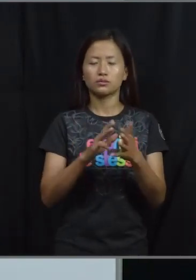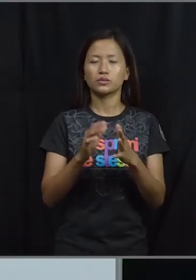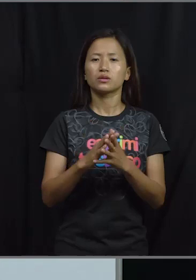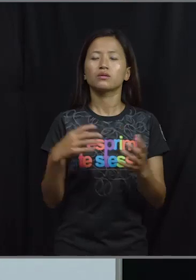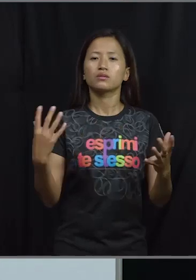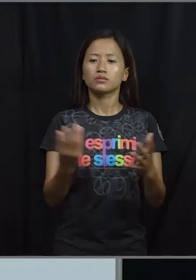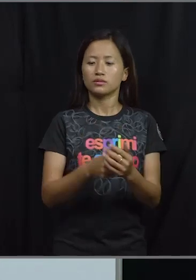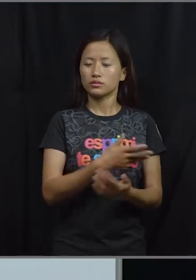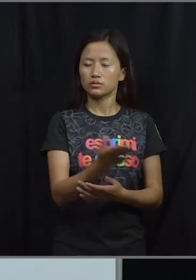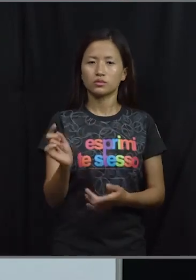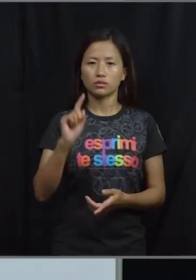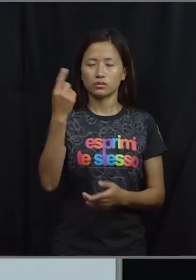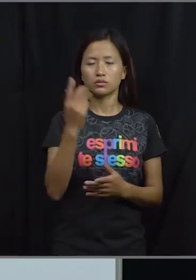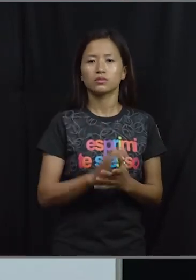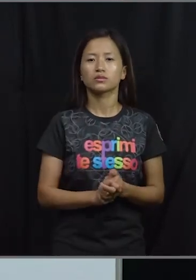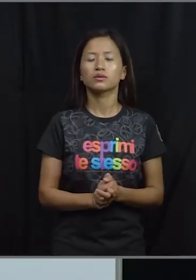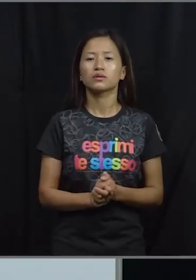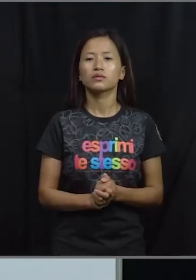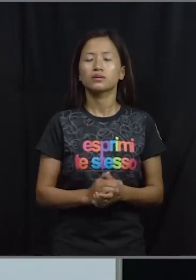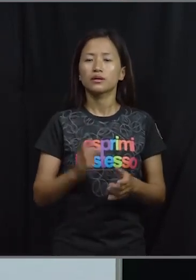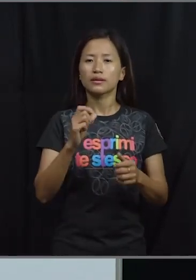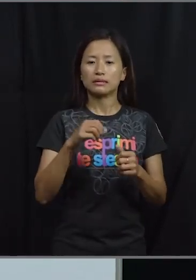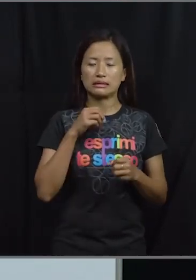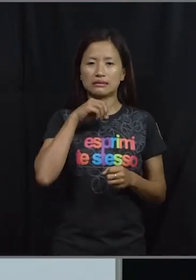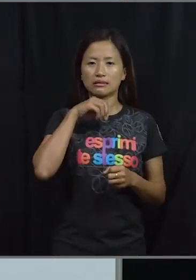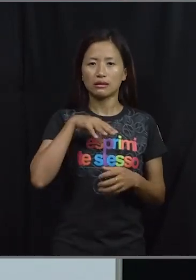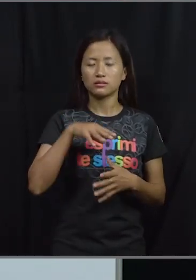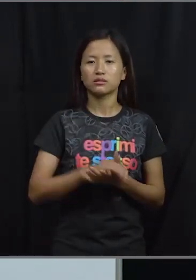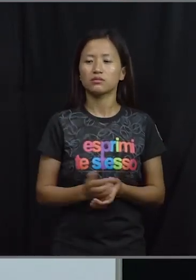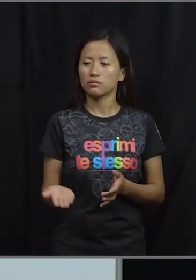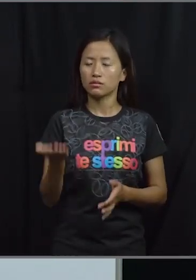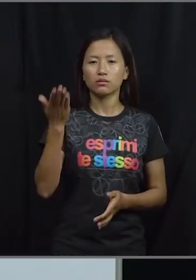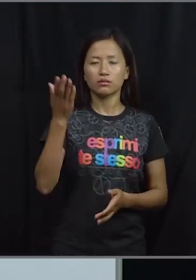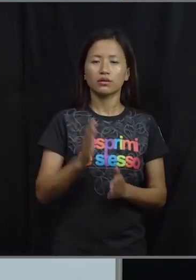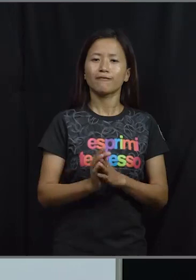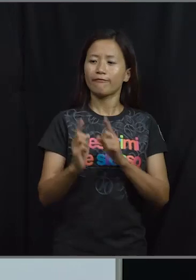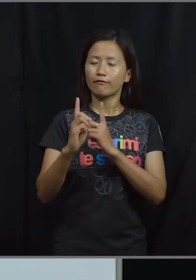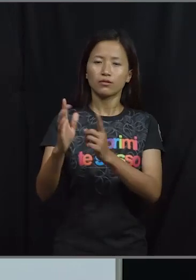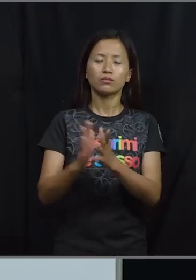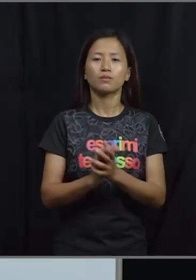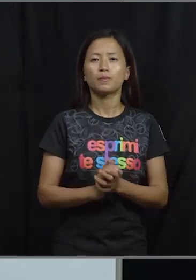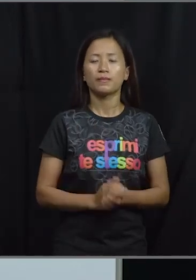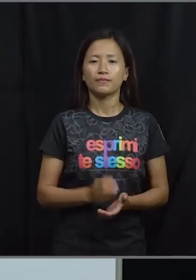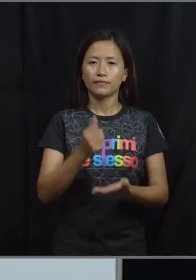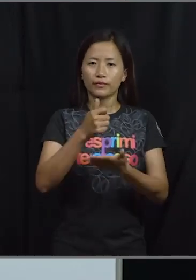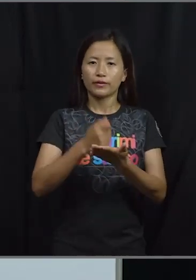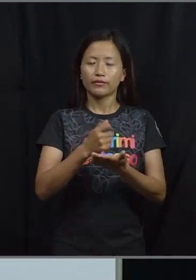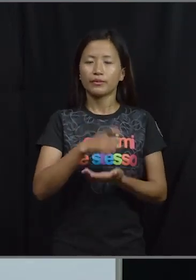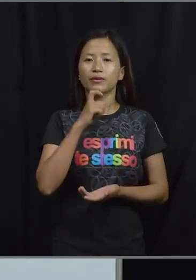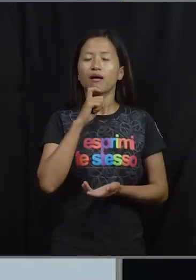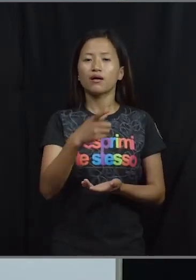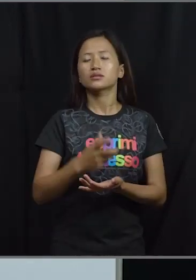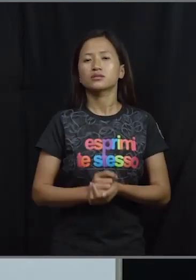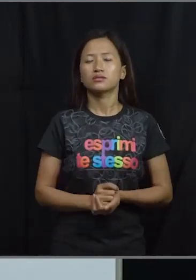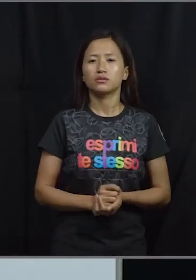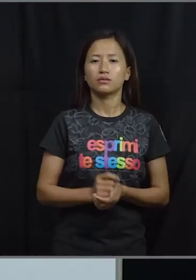there is only adults, only grown-up fellows, then the demand for